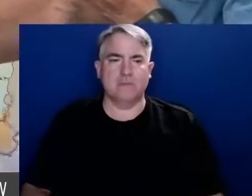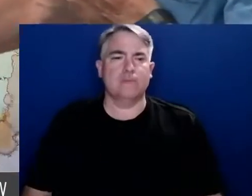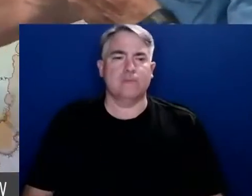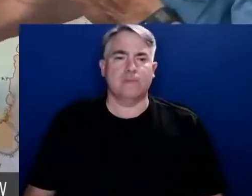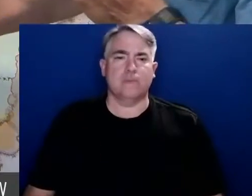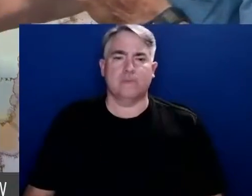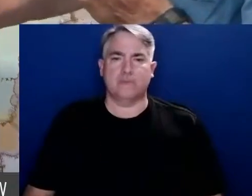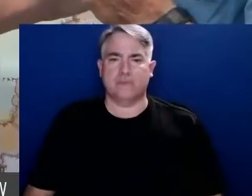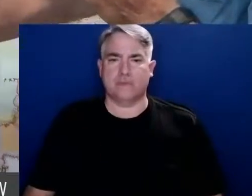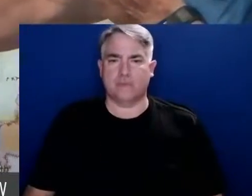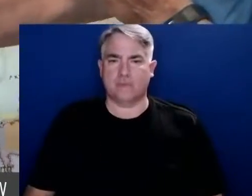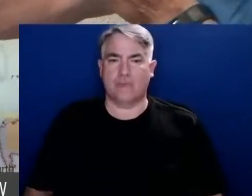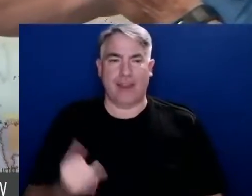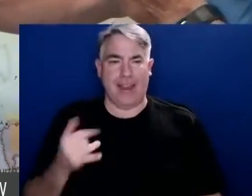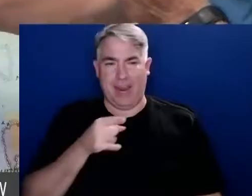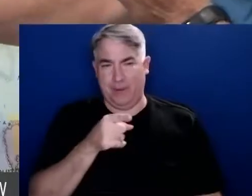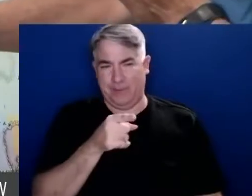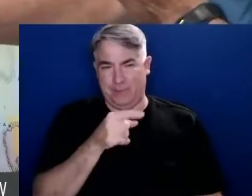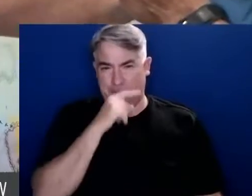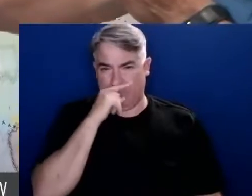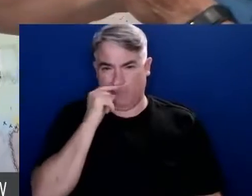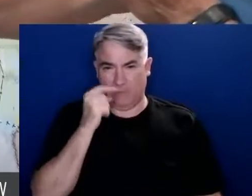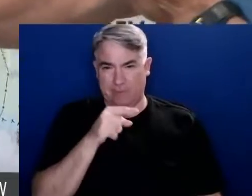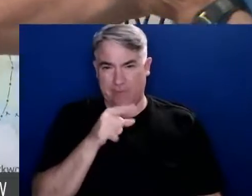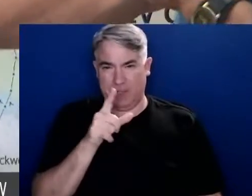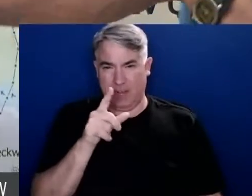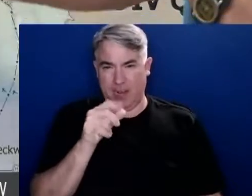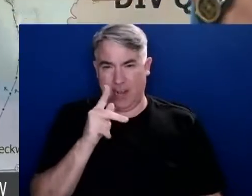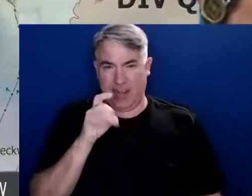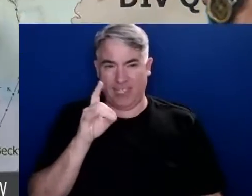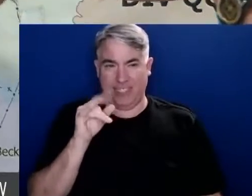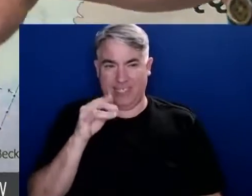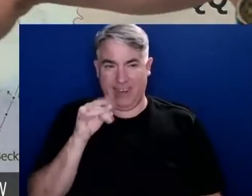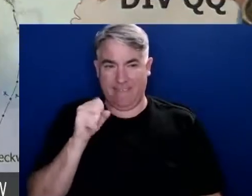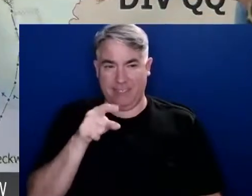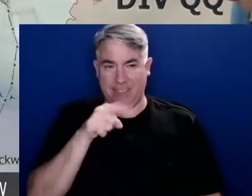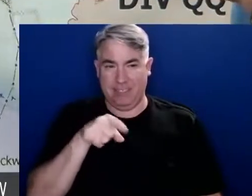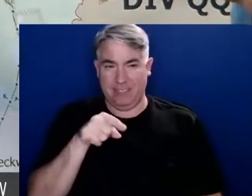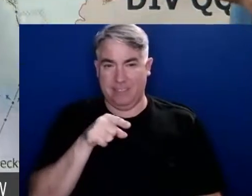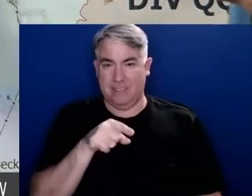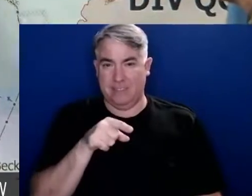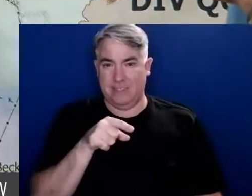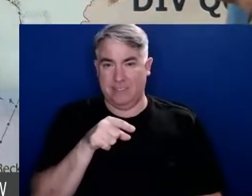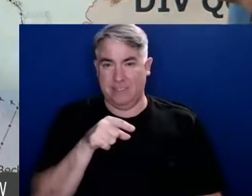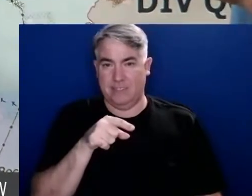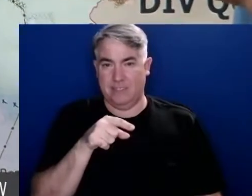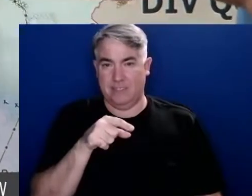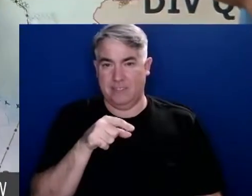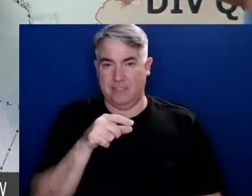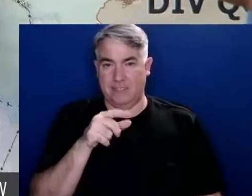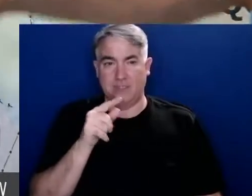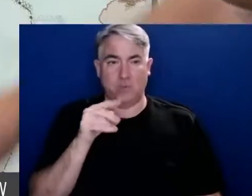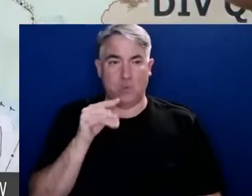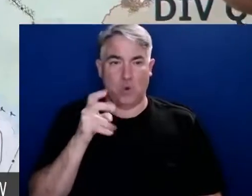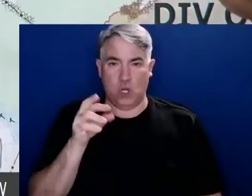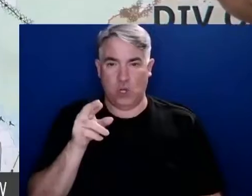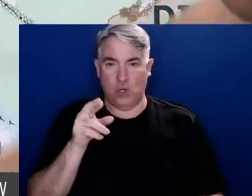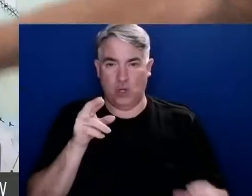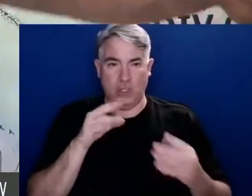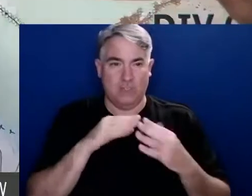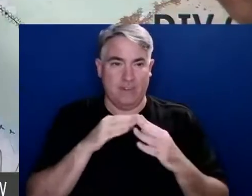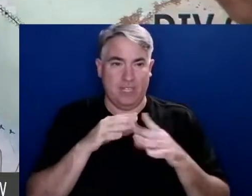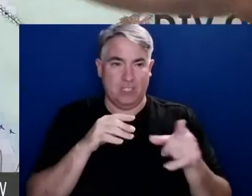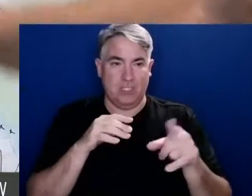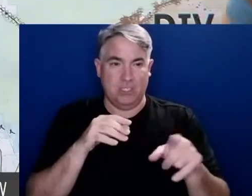up from Lake Davis, going north through Turner Ridge, and then that's been good. Getting pretty cold. You